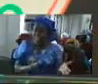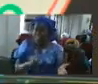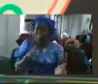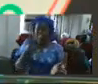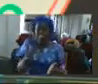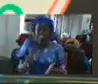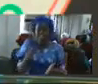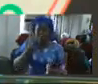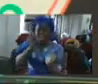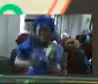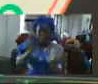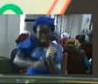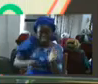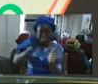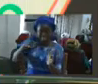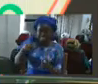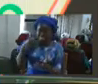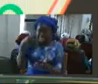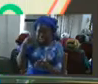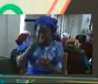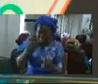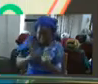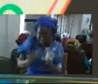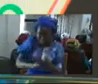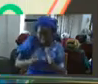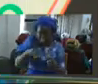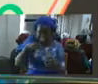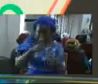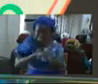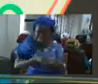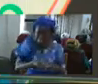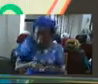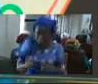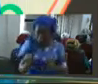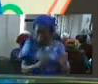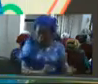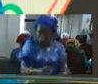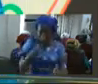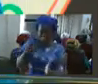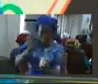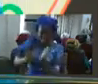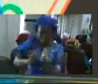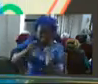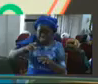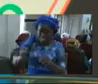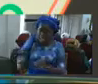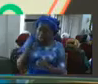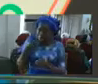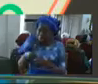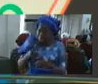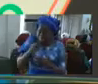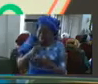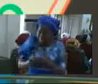of salt they think you should eat. They will calculate the amount of oil that they think you should eat. By the time they finish their